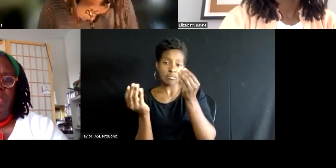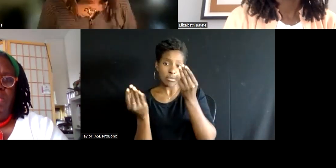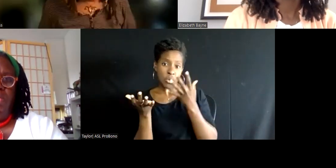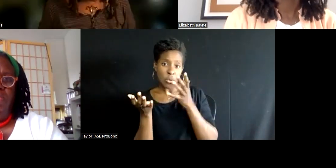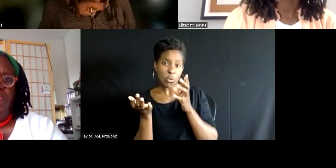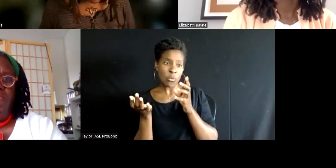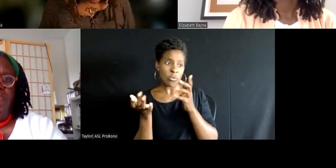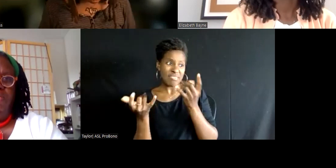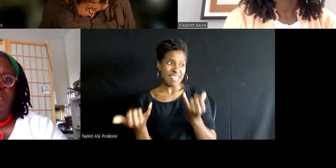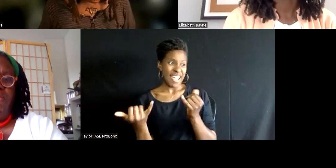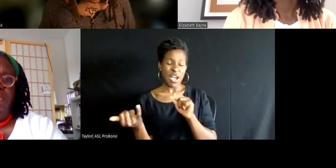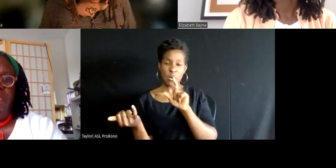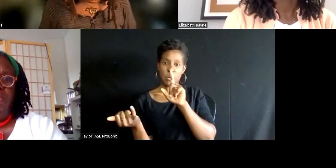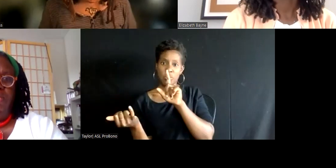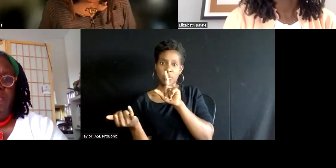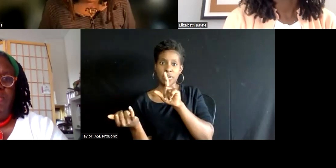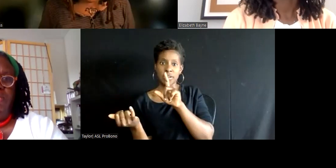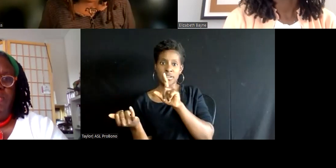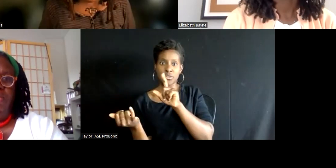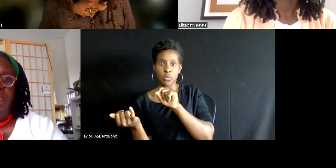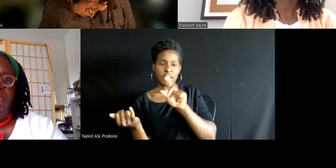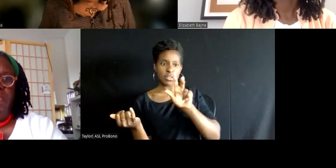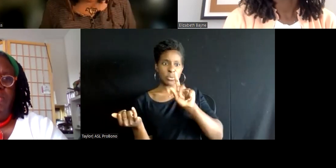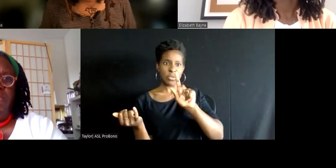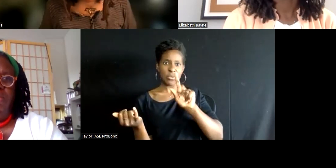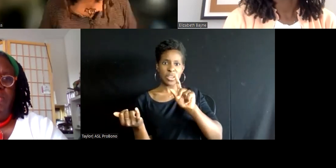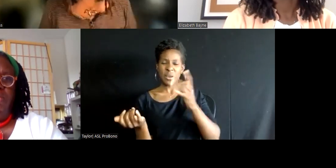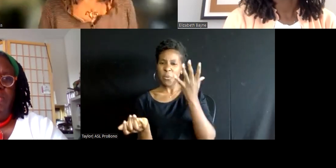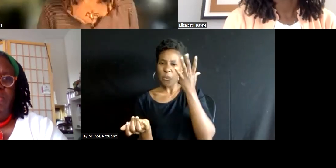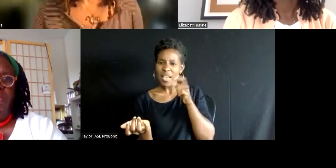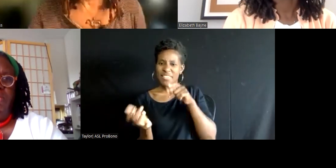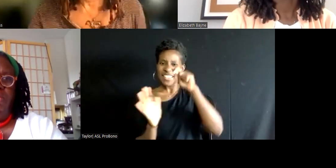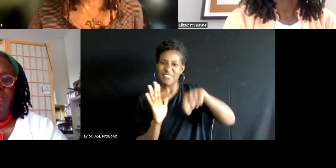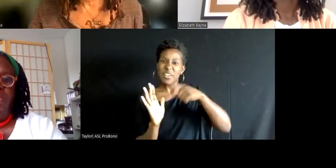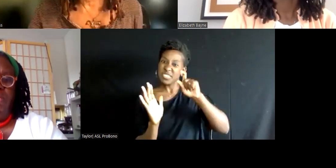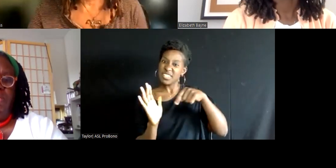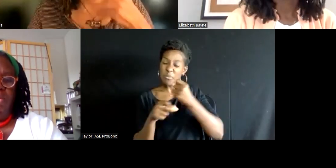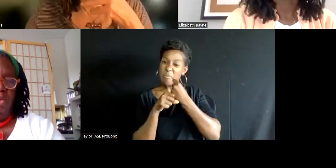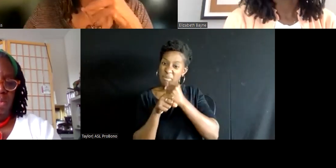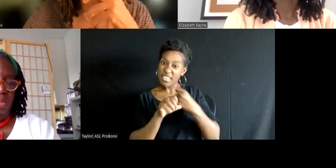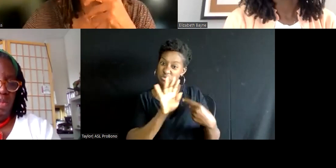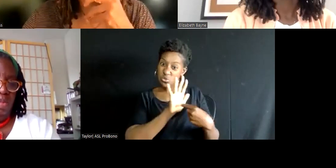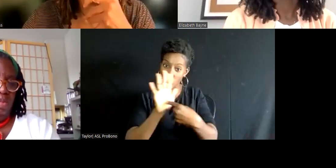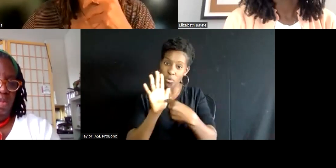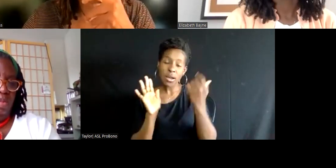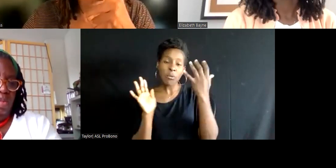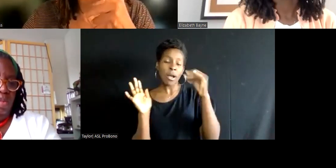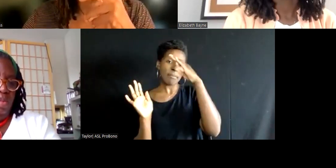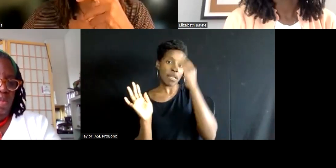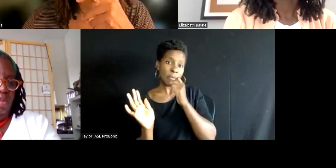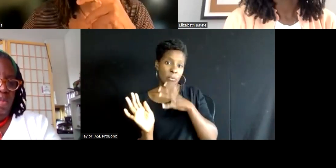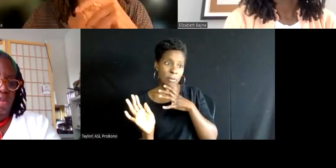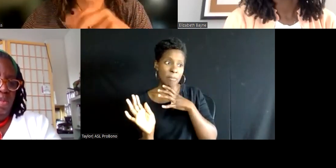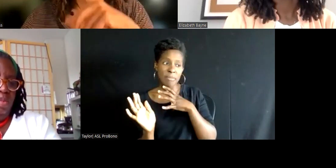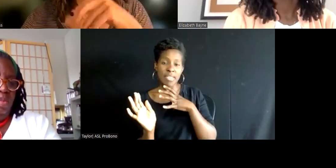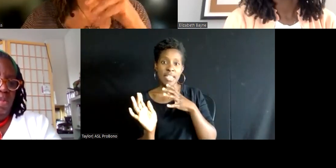in 2023, why these films need to be made, why Black women kind of stand